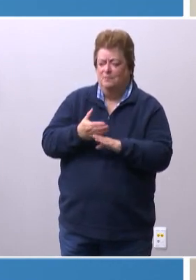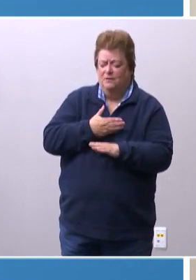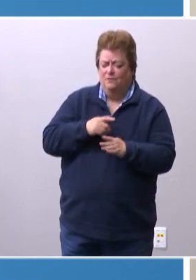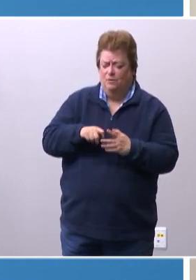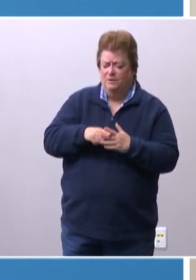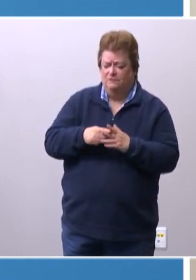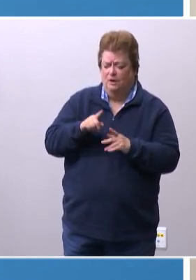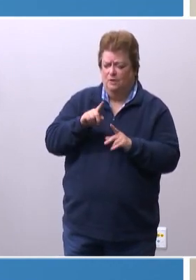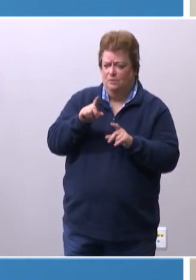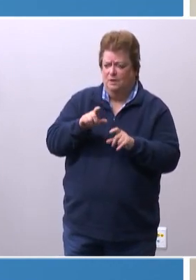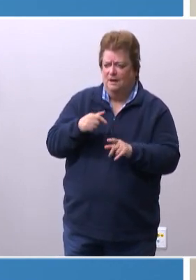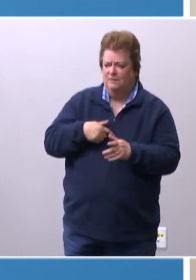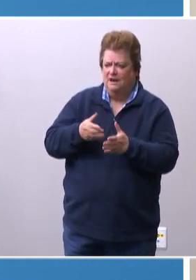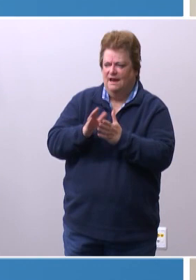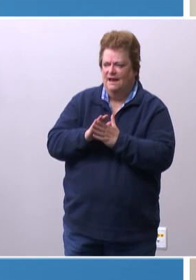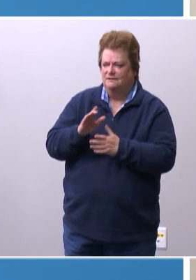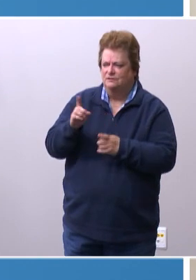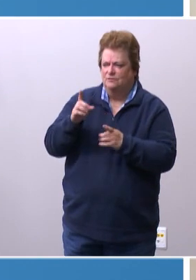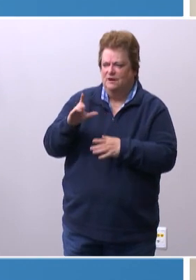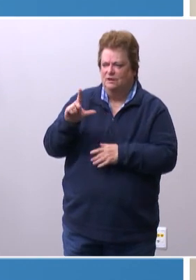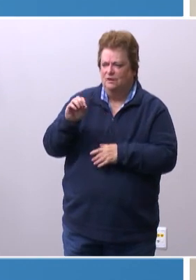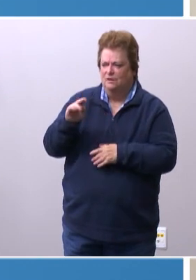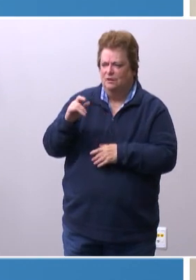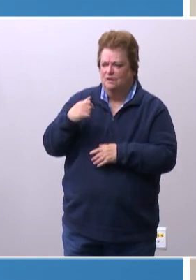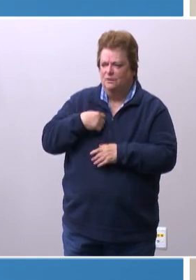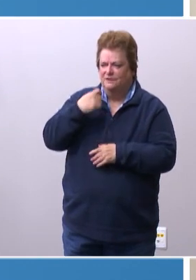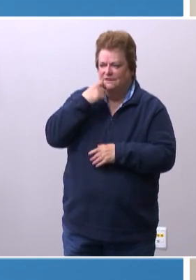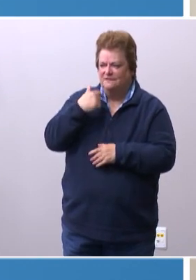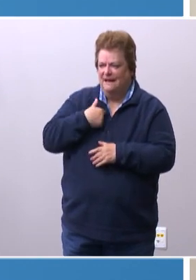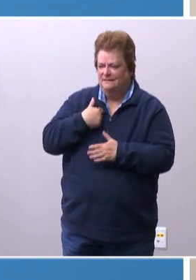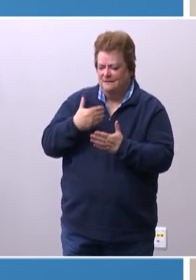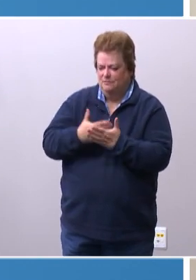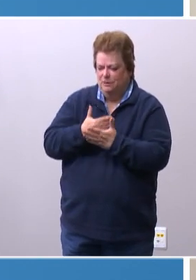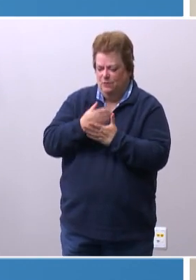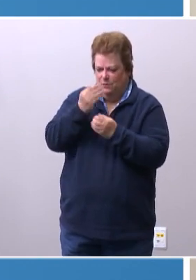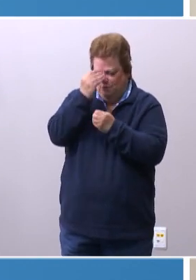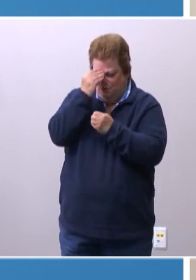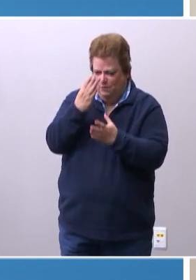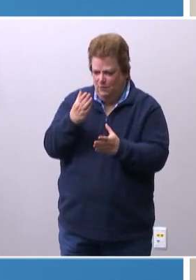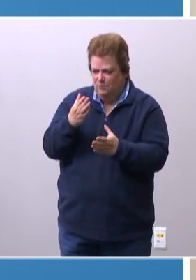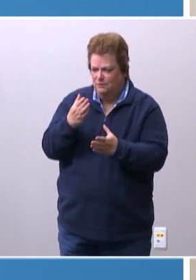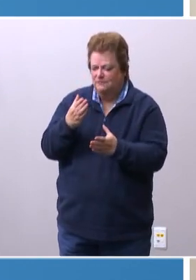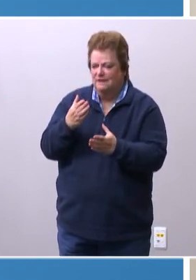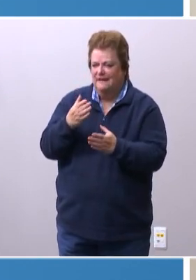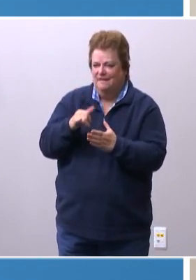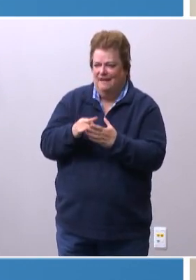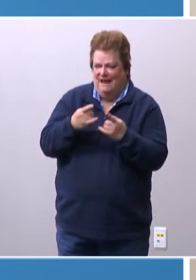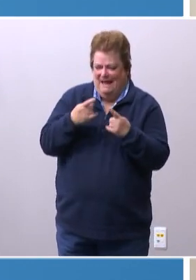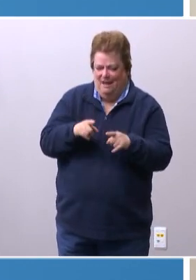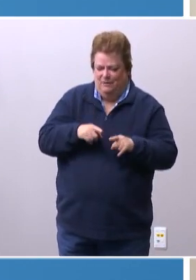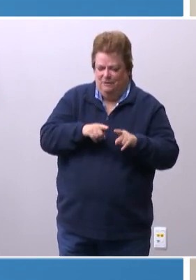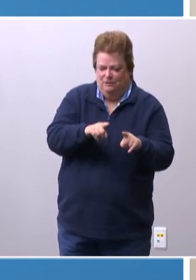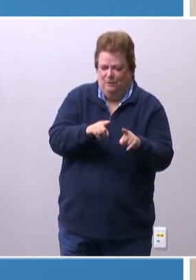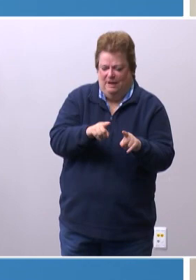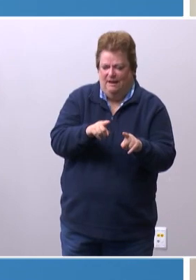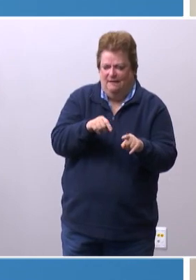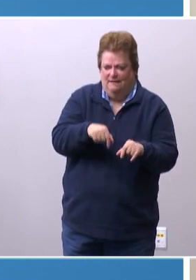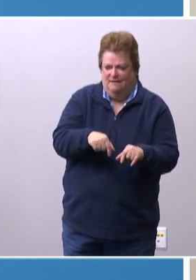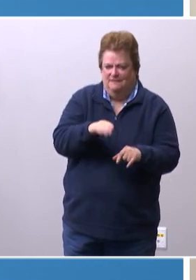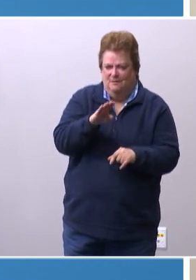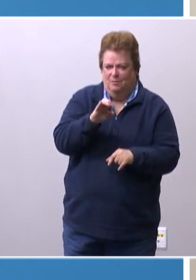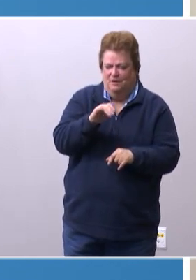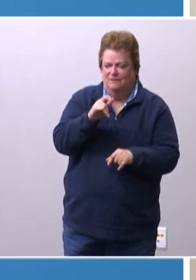questions, I'm going to ask Director Lopez to come up. We've had some breaking news occur during the briefing, and she's going to just share a little bit about that with you